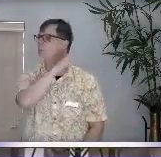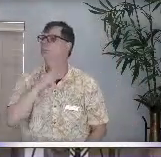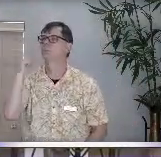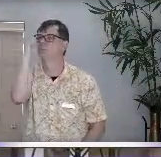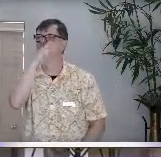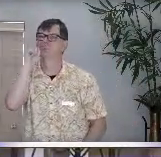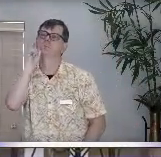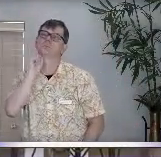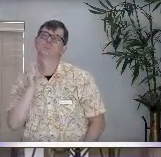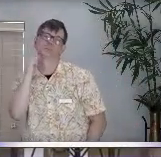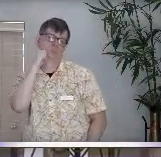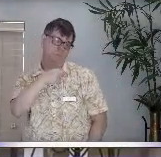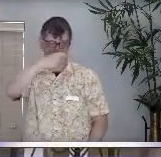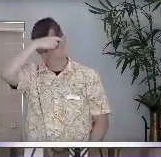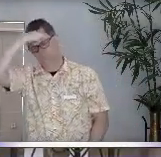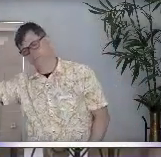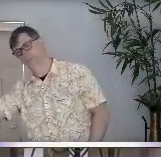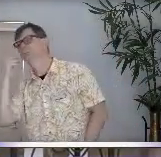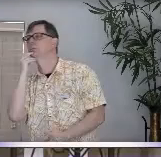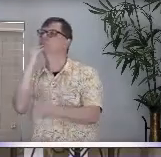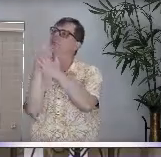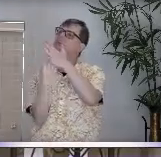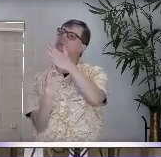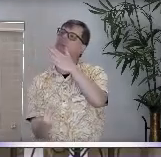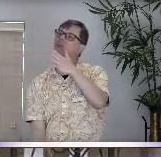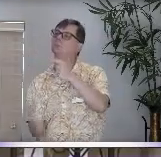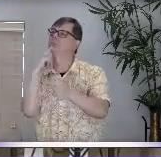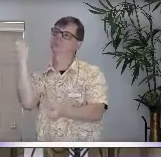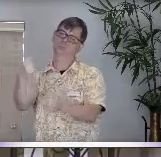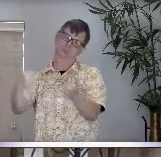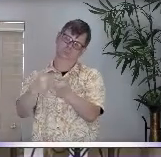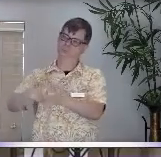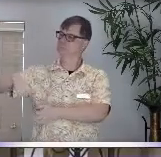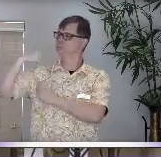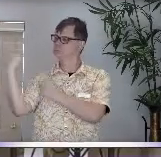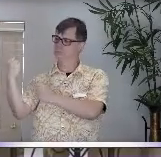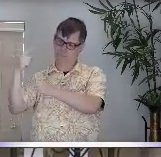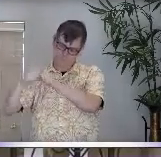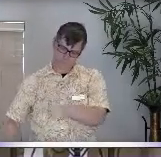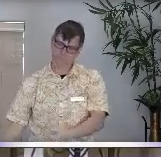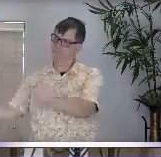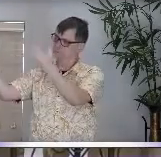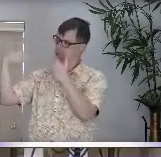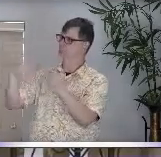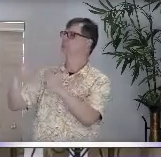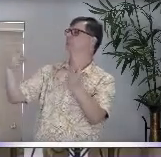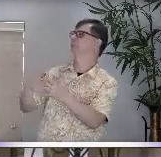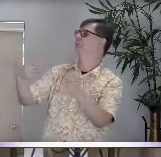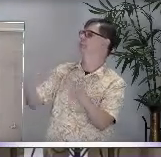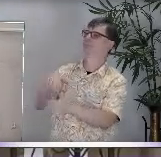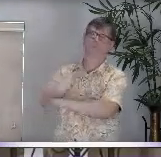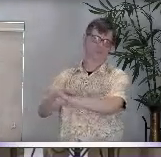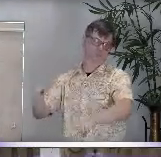whose face is marred by dust and sweat and blood, who strived valiantly, who errs, who comes again and again because there is